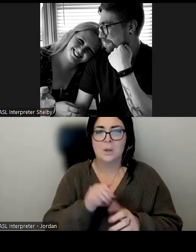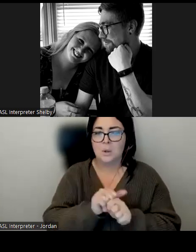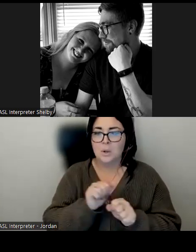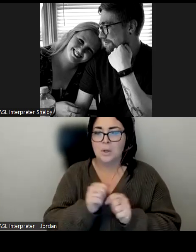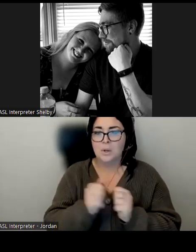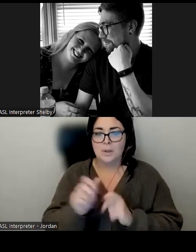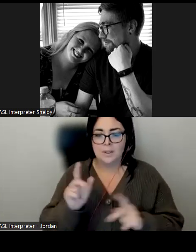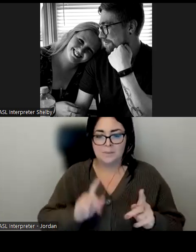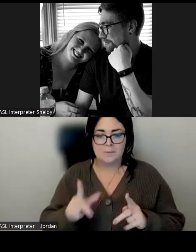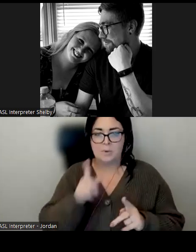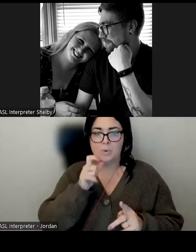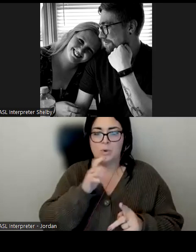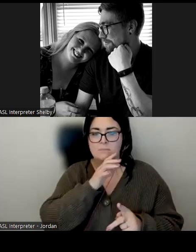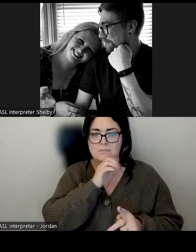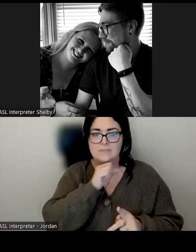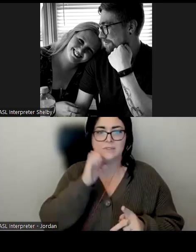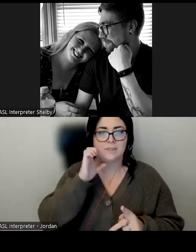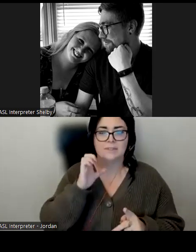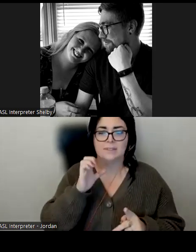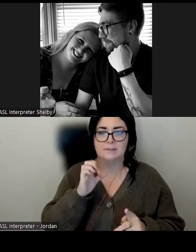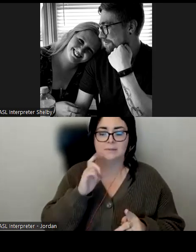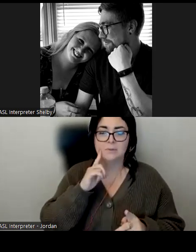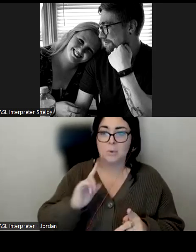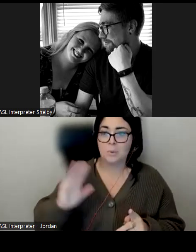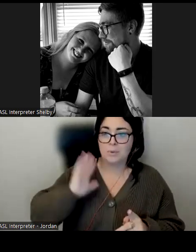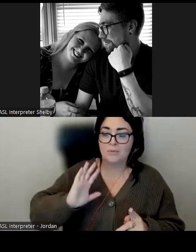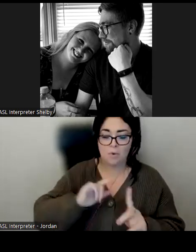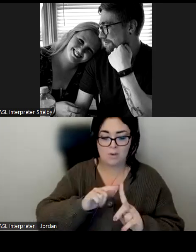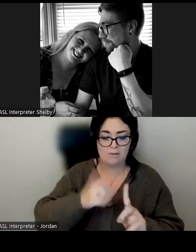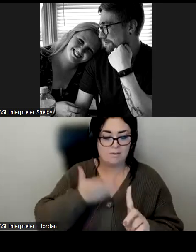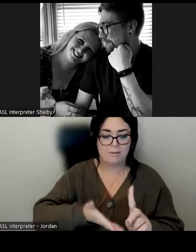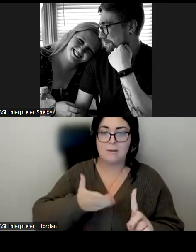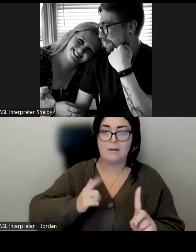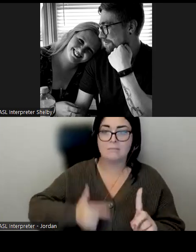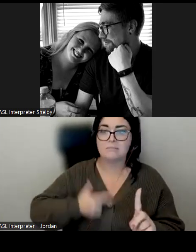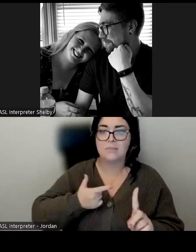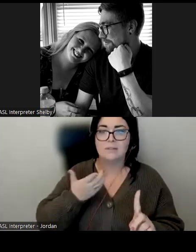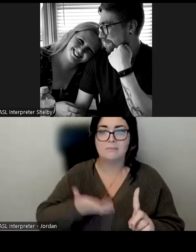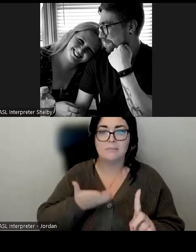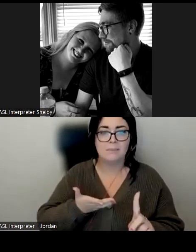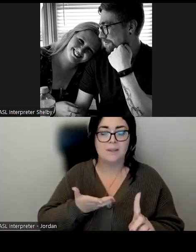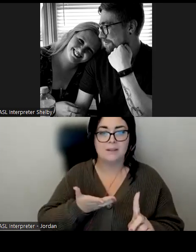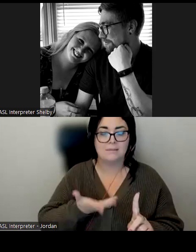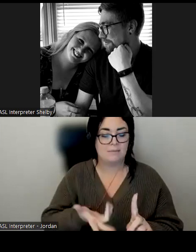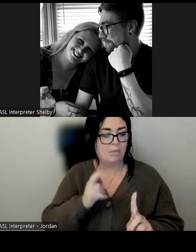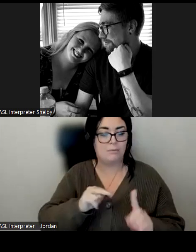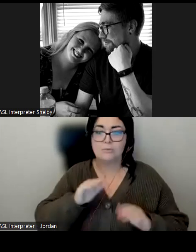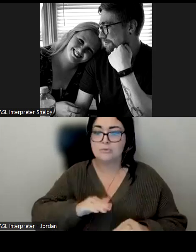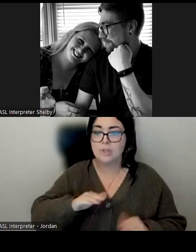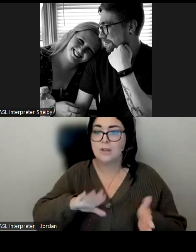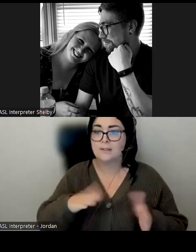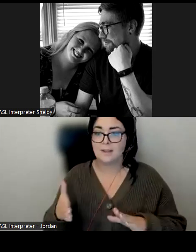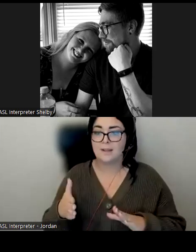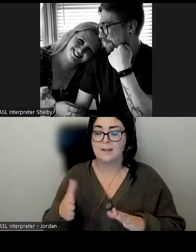and they experienced a loss earlier in their life. Maybe they lost, for example, a child early in their life, and then